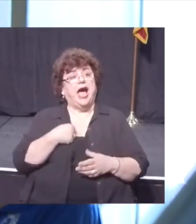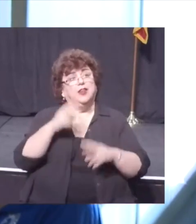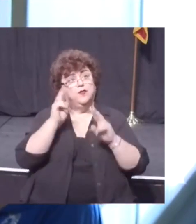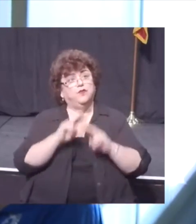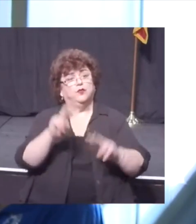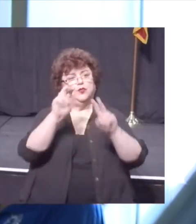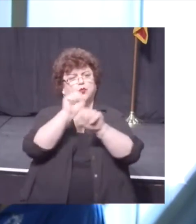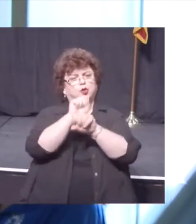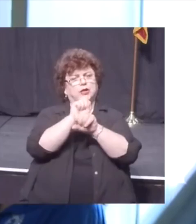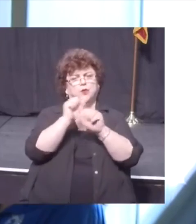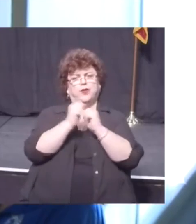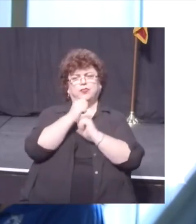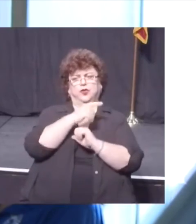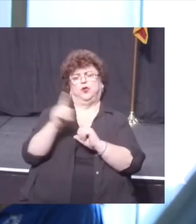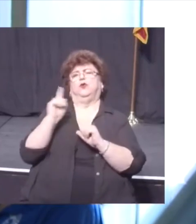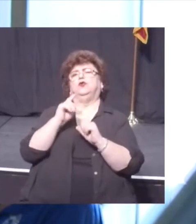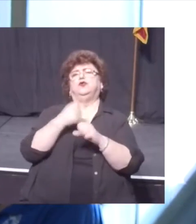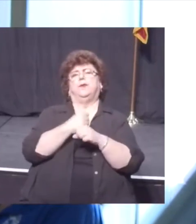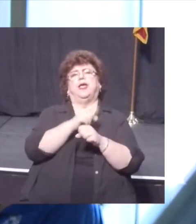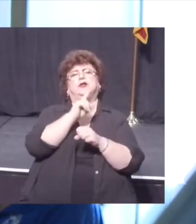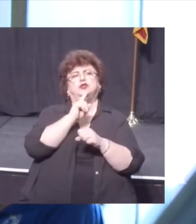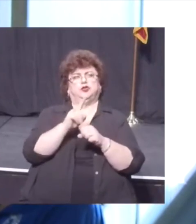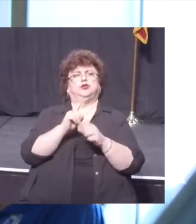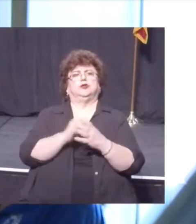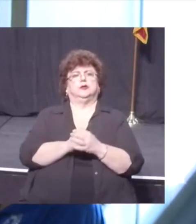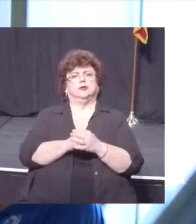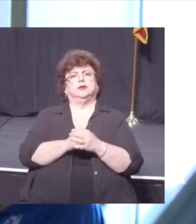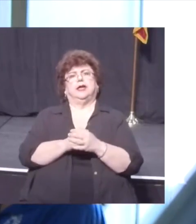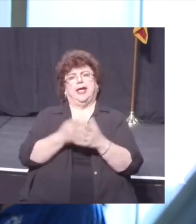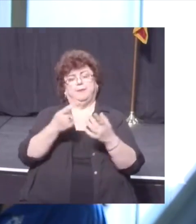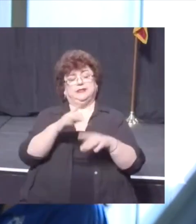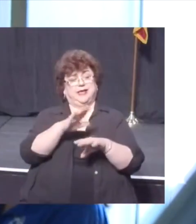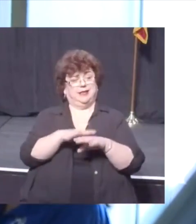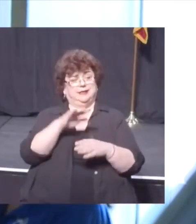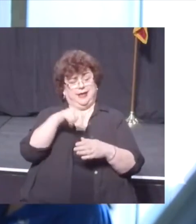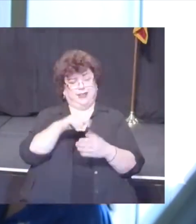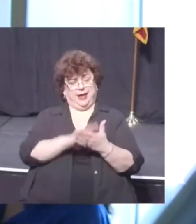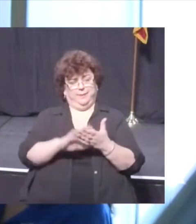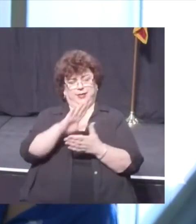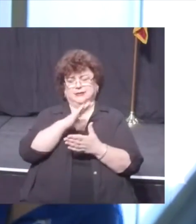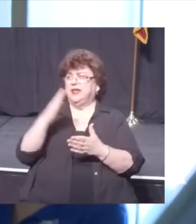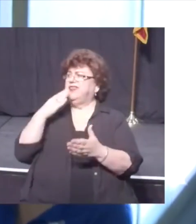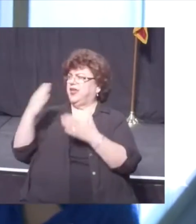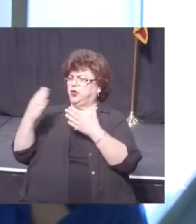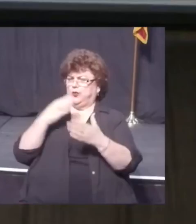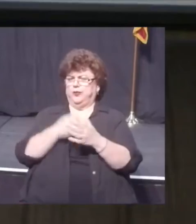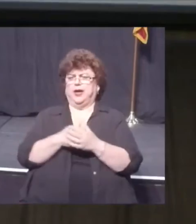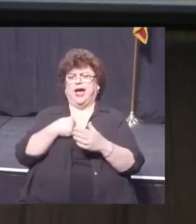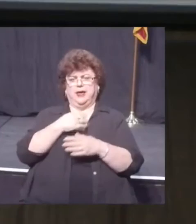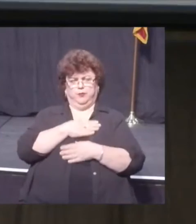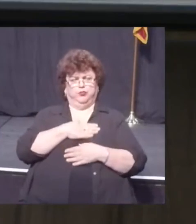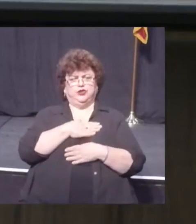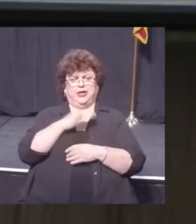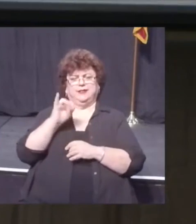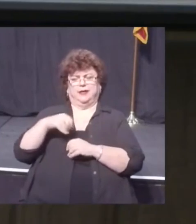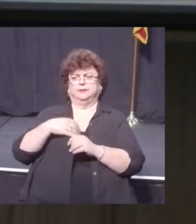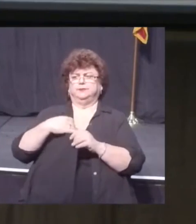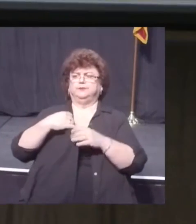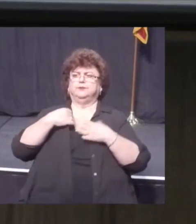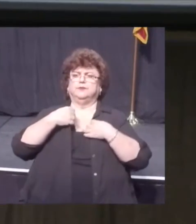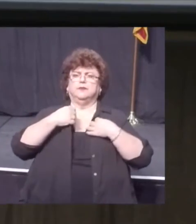forward to working with you to make sure that that happens on this campus, and thank you very much for your comments. Thank you, and I appreciate that very